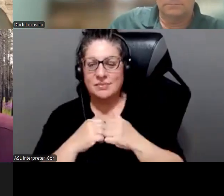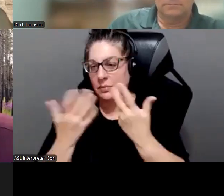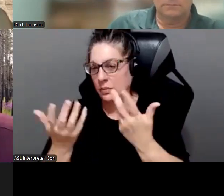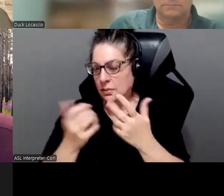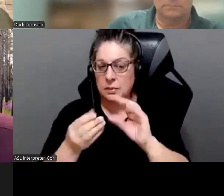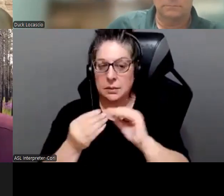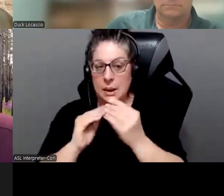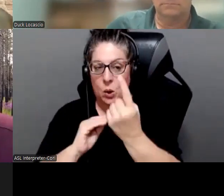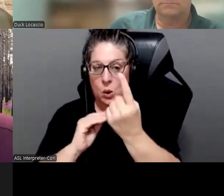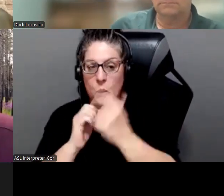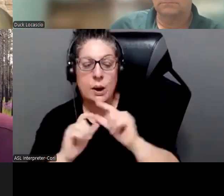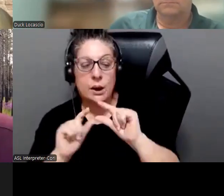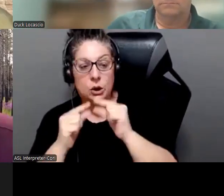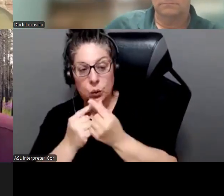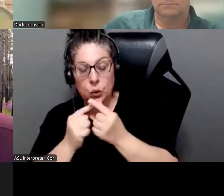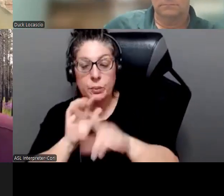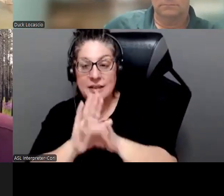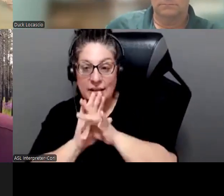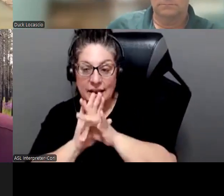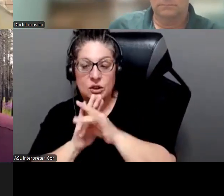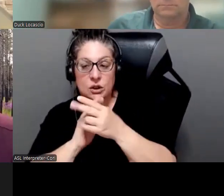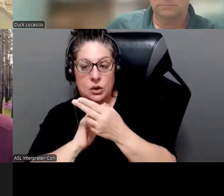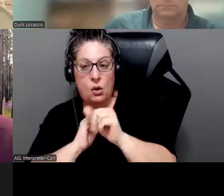number one is group selection harvesting.